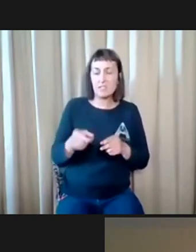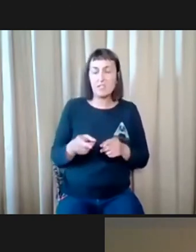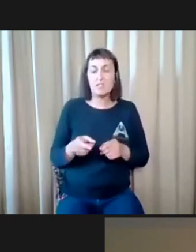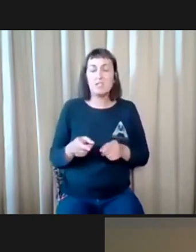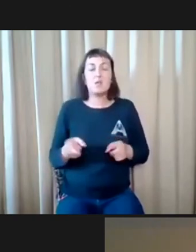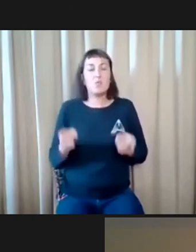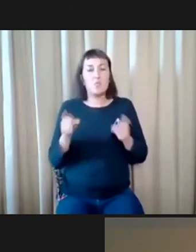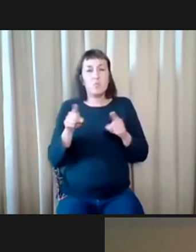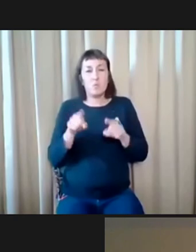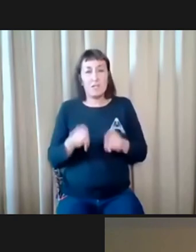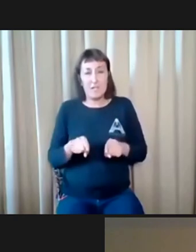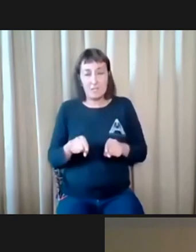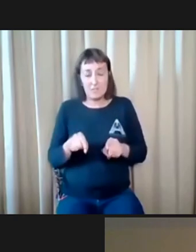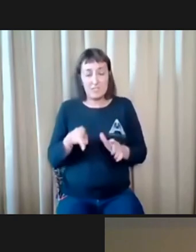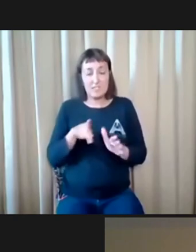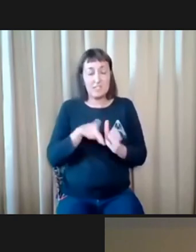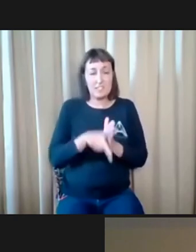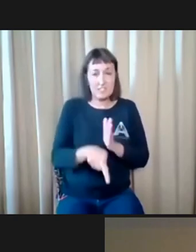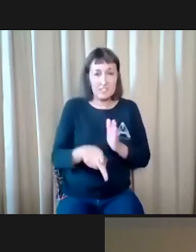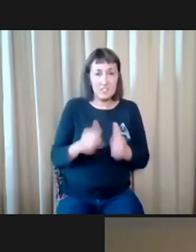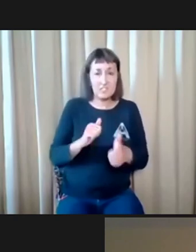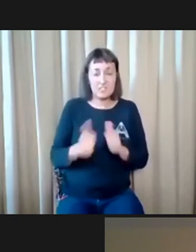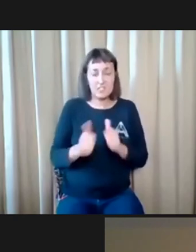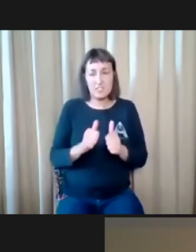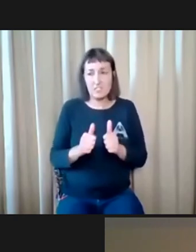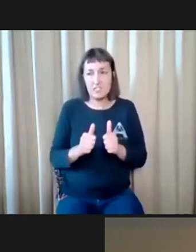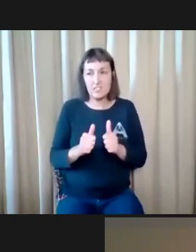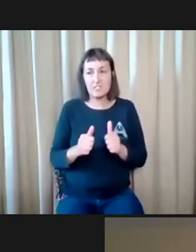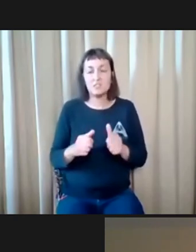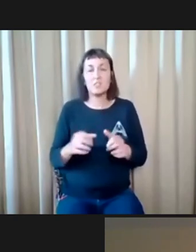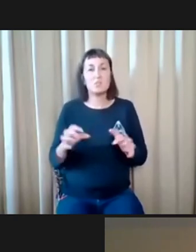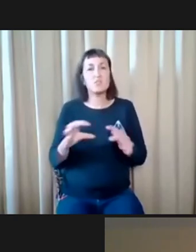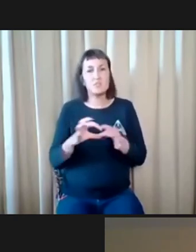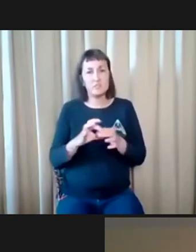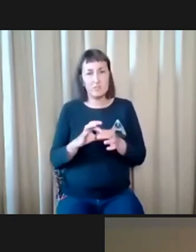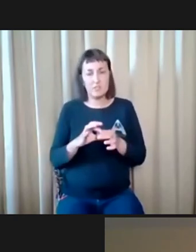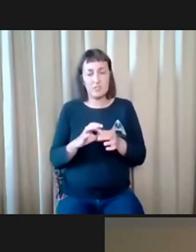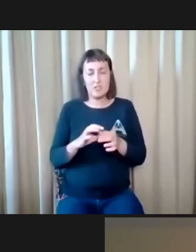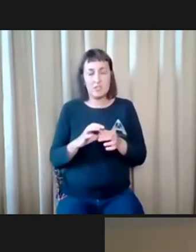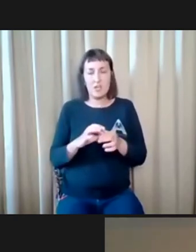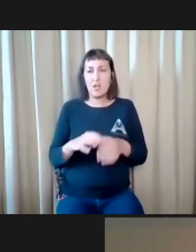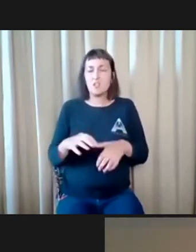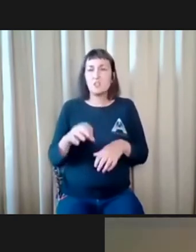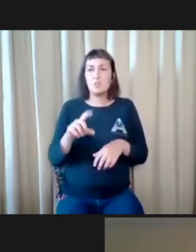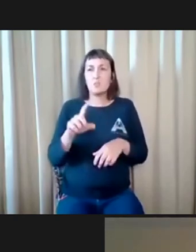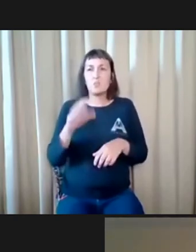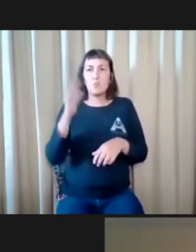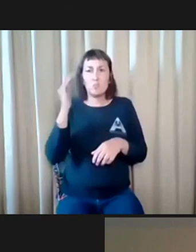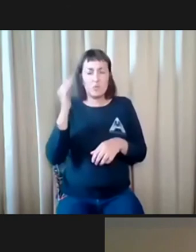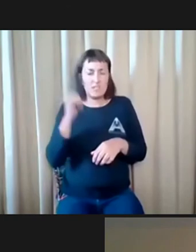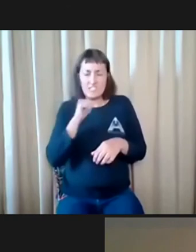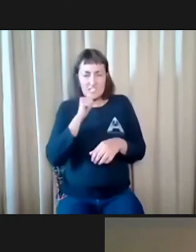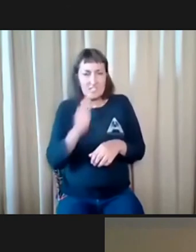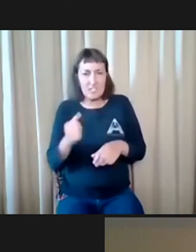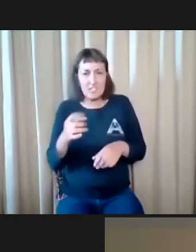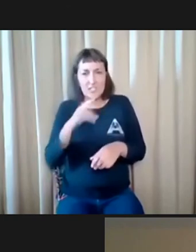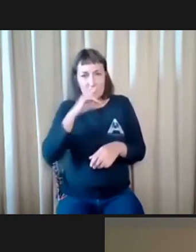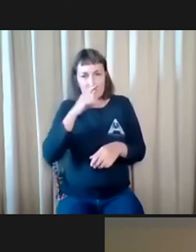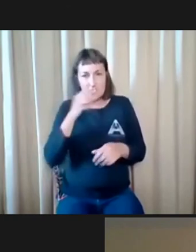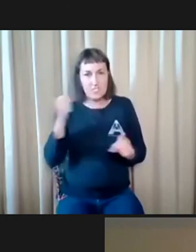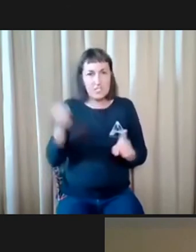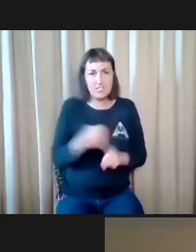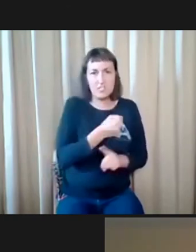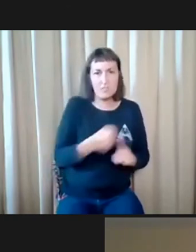bill. Same, likewise, why isn't it child abuse to be exposing? You know, why is this okay with